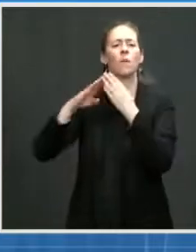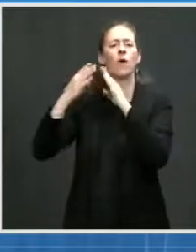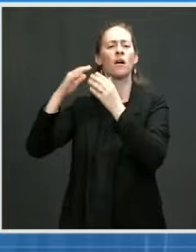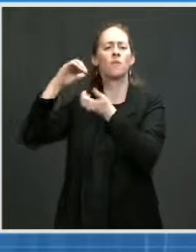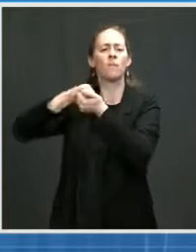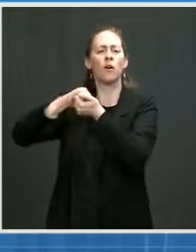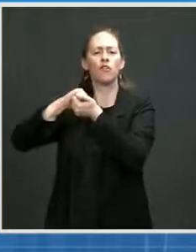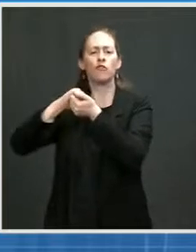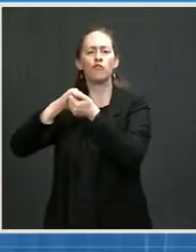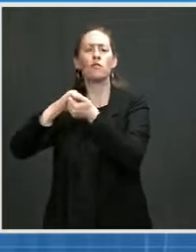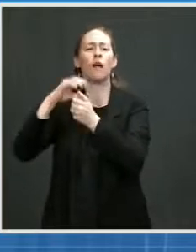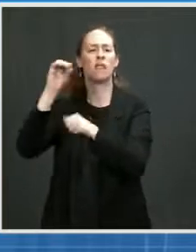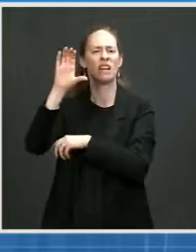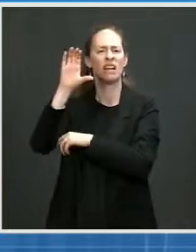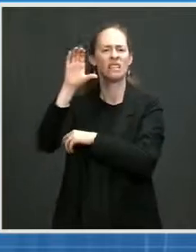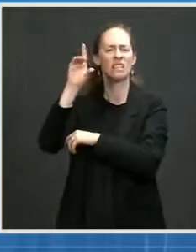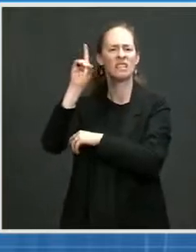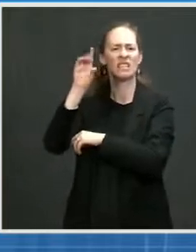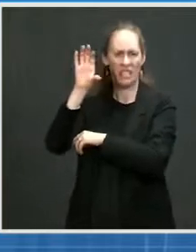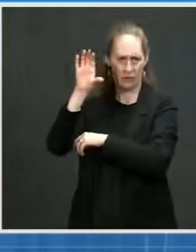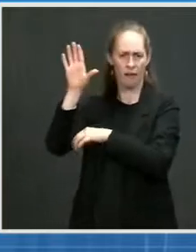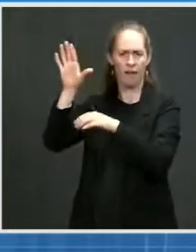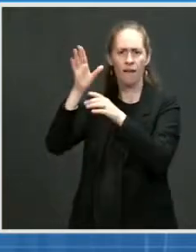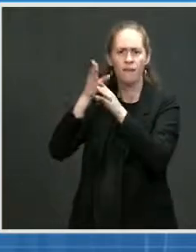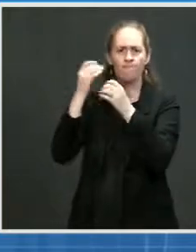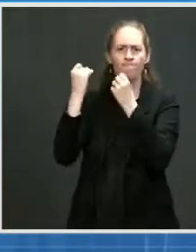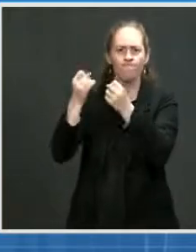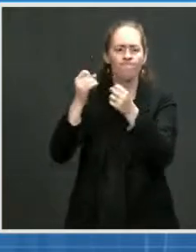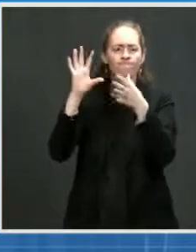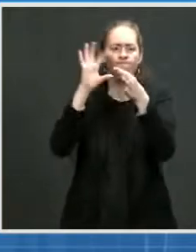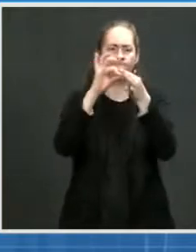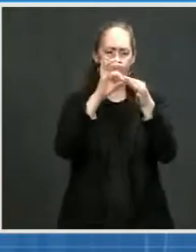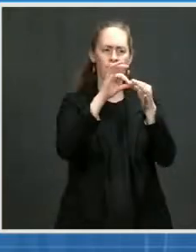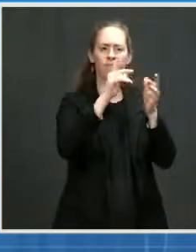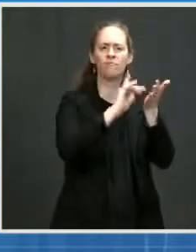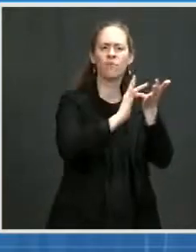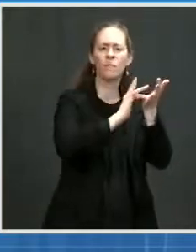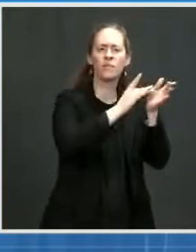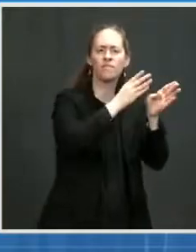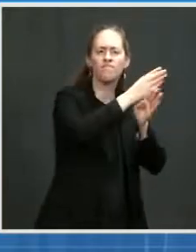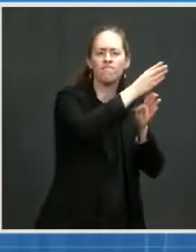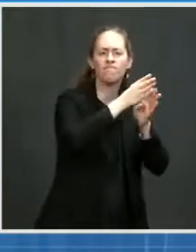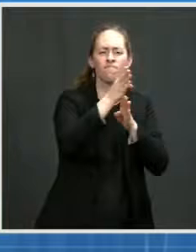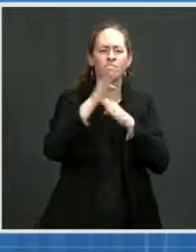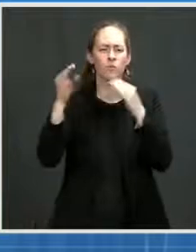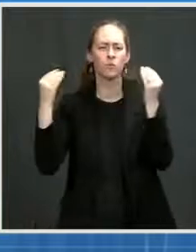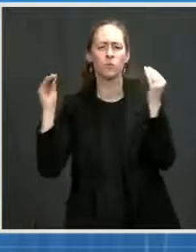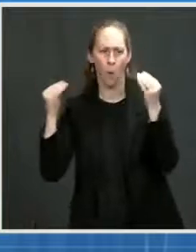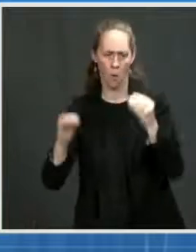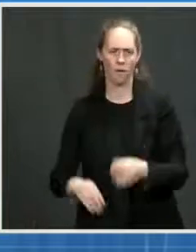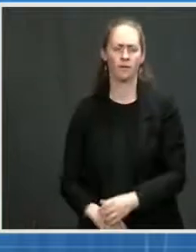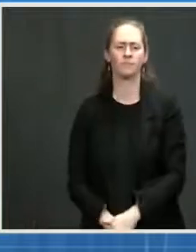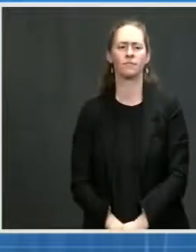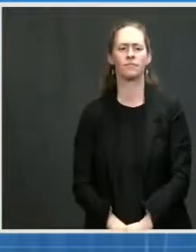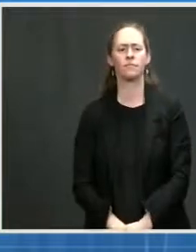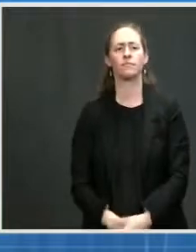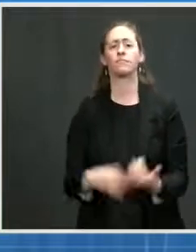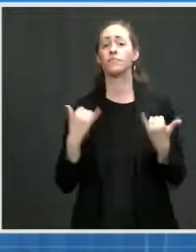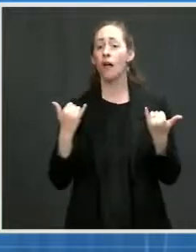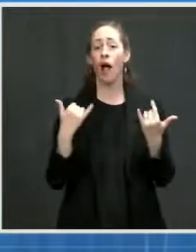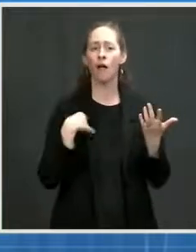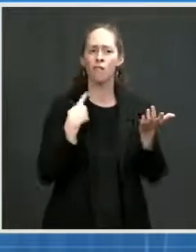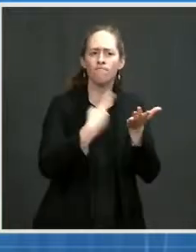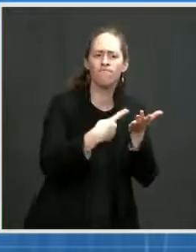Federal Retail Pharmacy Program. So today I want to speak briefly to the states, the tribes, the territories, and